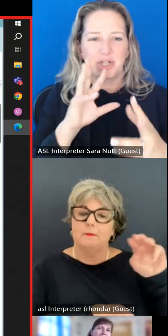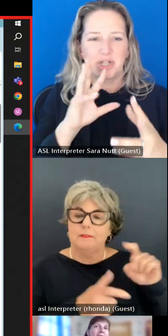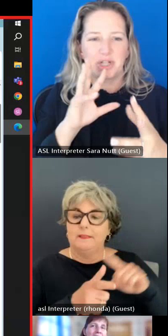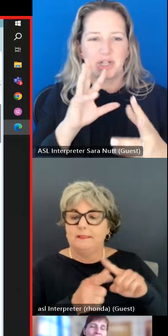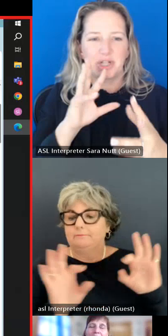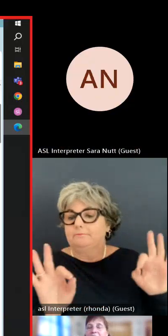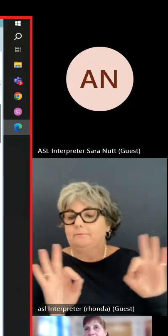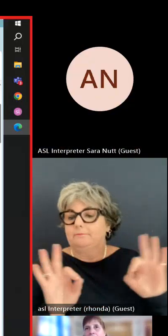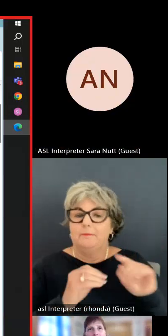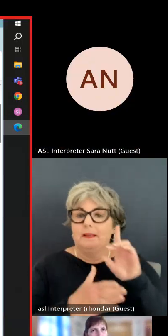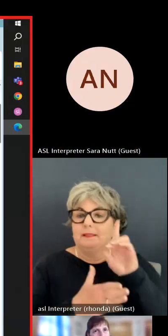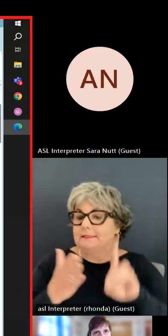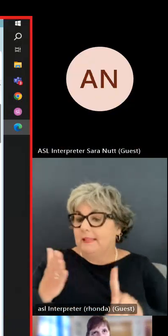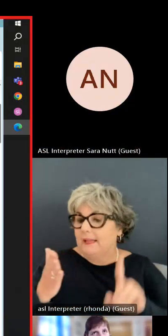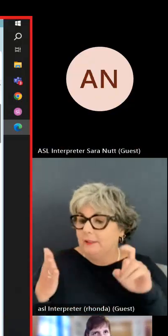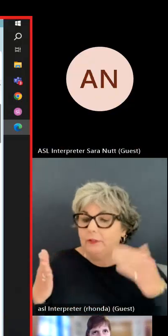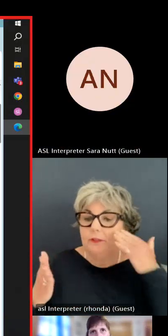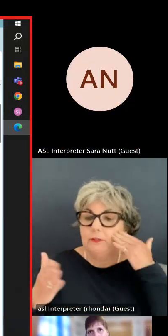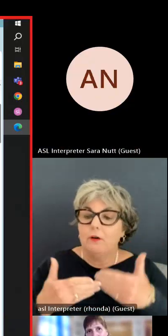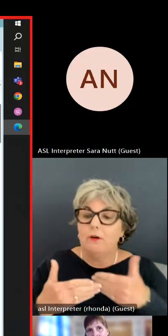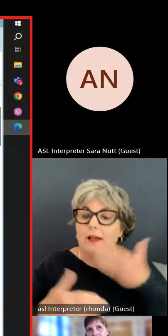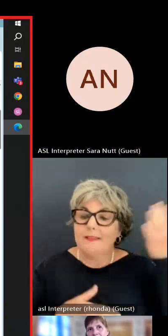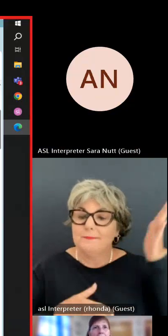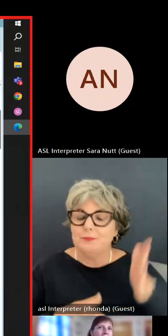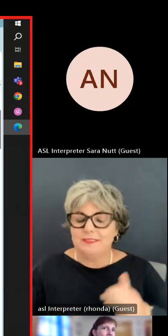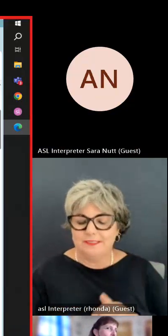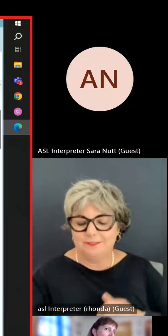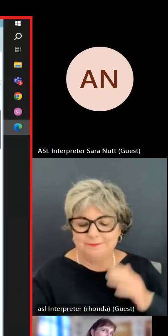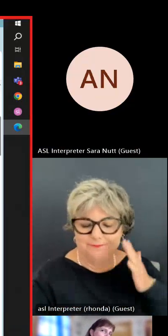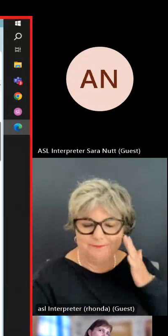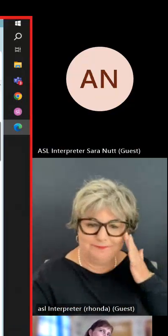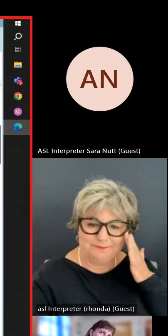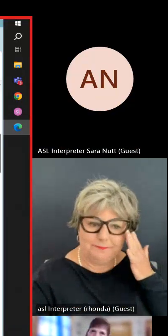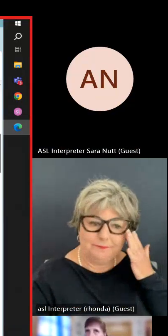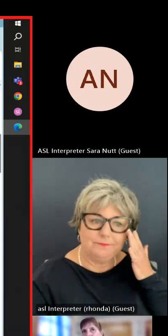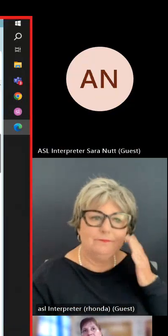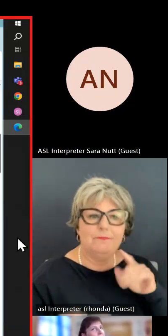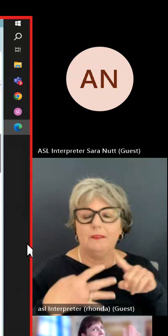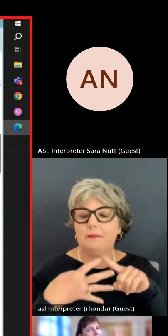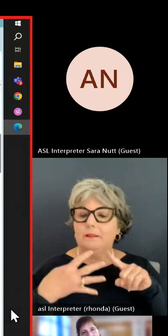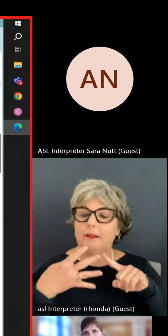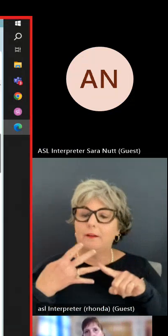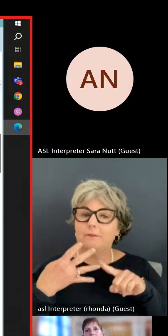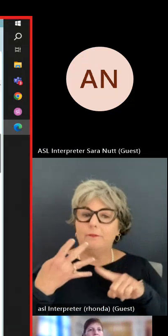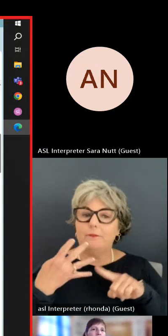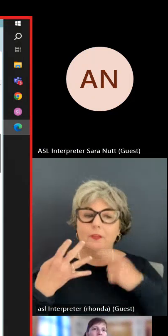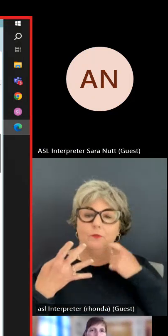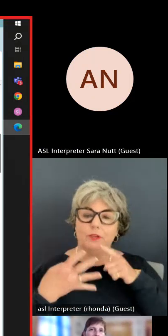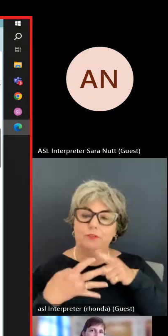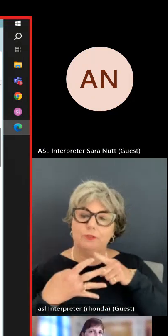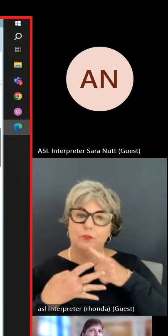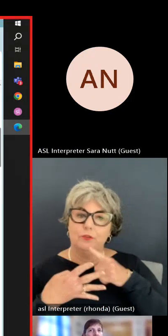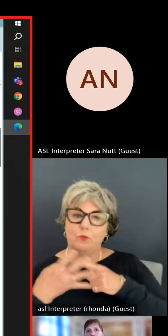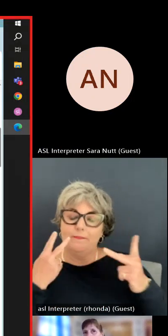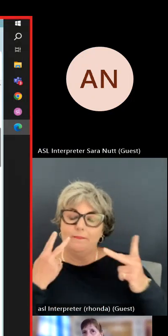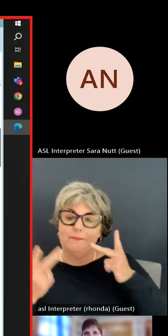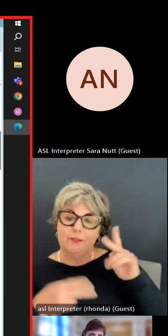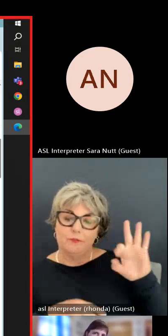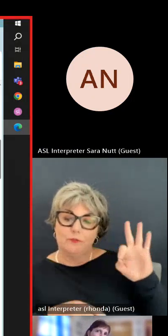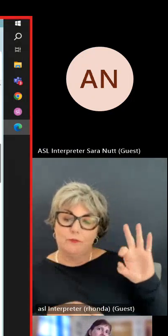minimum about design you need to know as a presenter. And there are 4 items. We just did this, what visual format